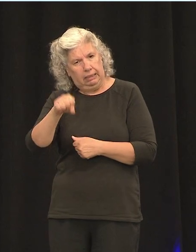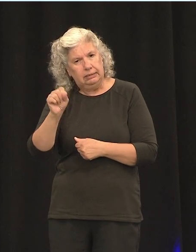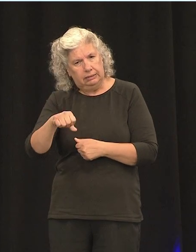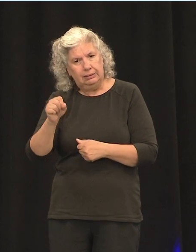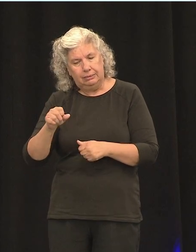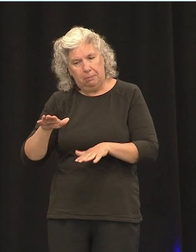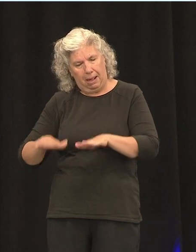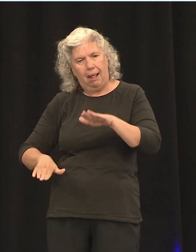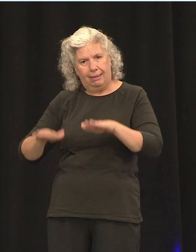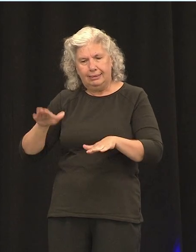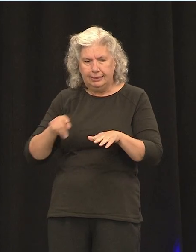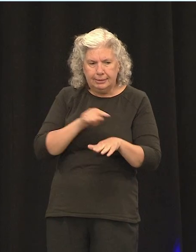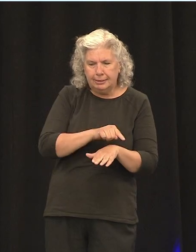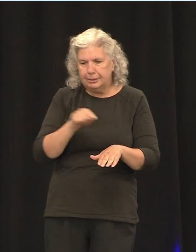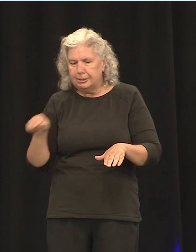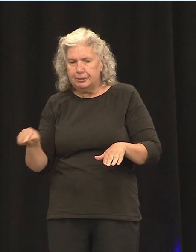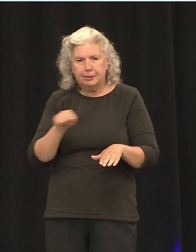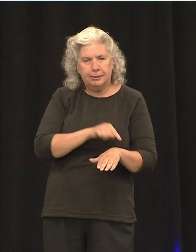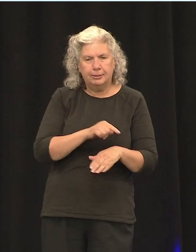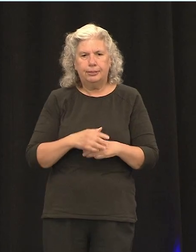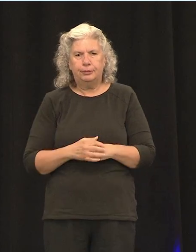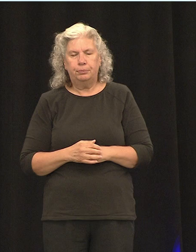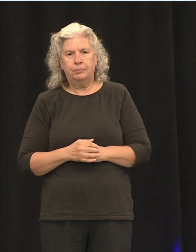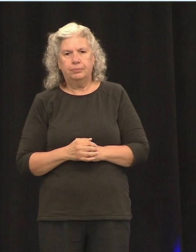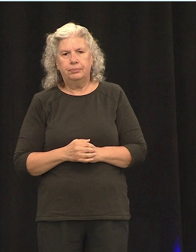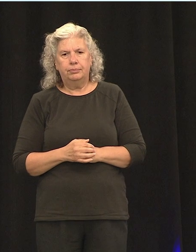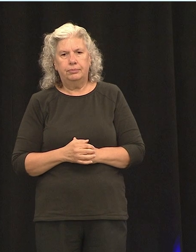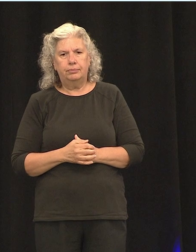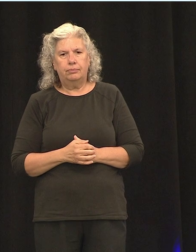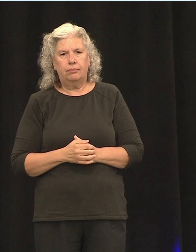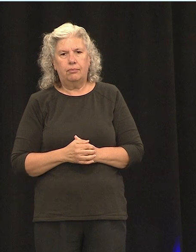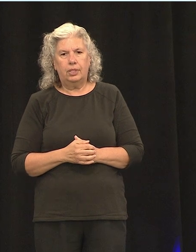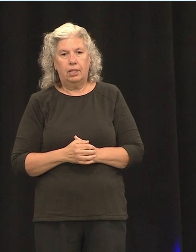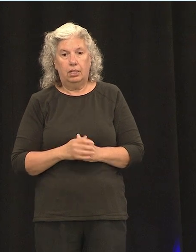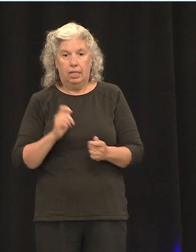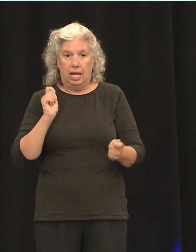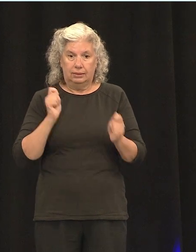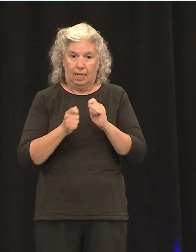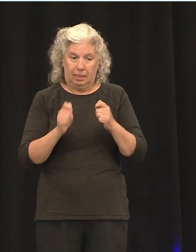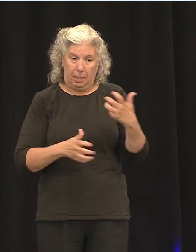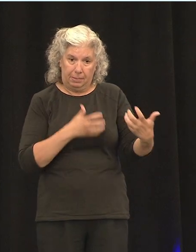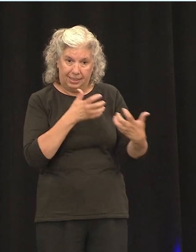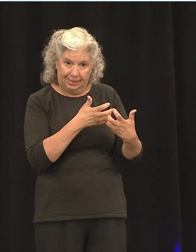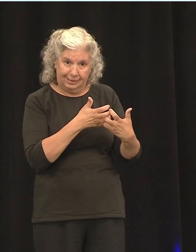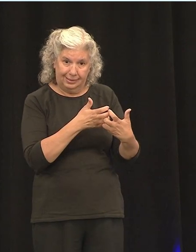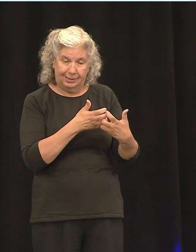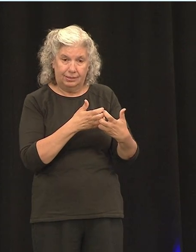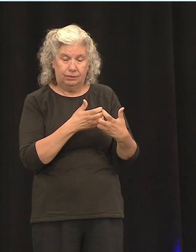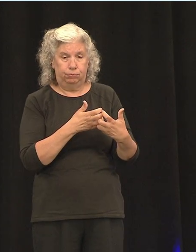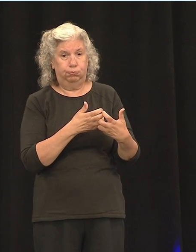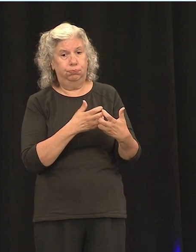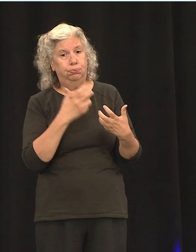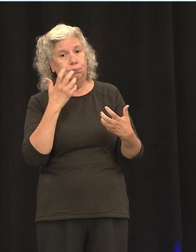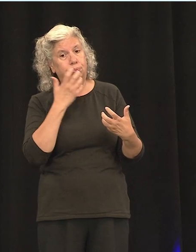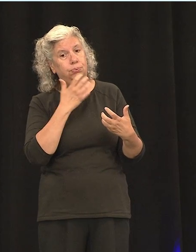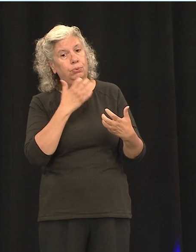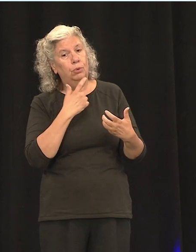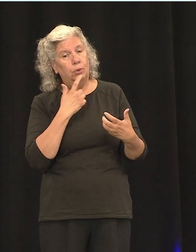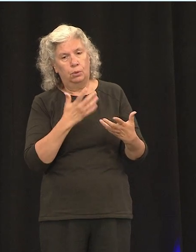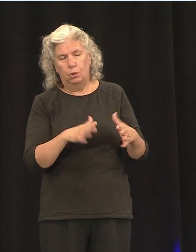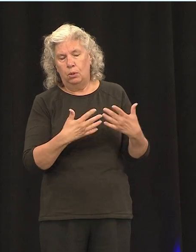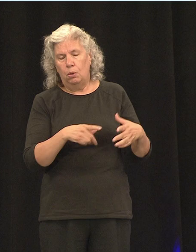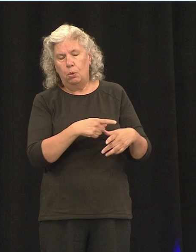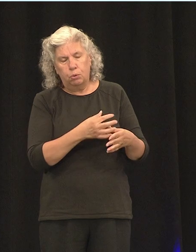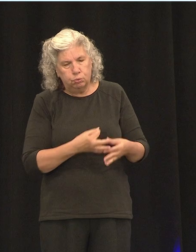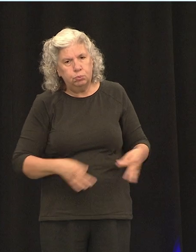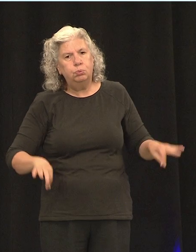Through all of this, accommodations are absolutely vital. I'm not gonna get into a lot of it, but if you